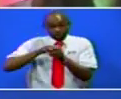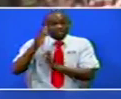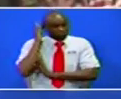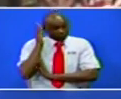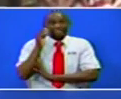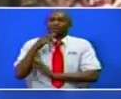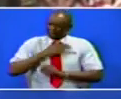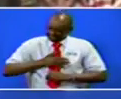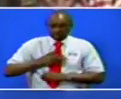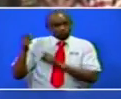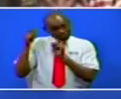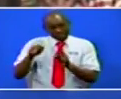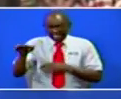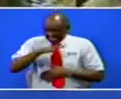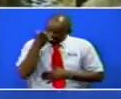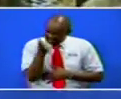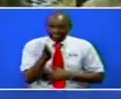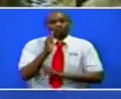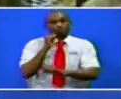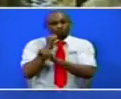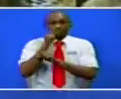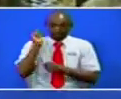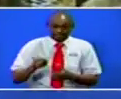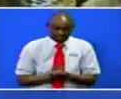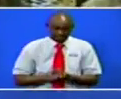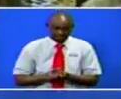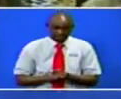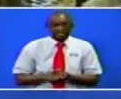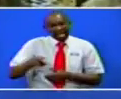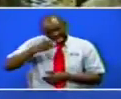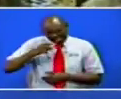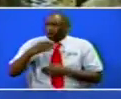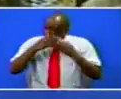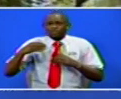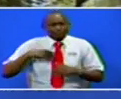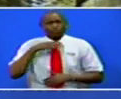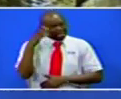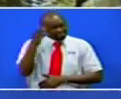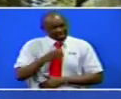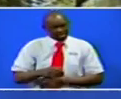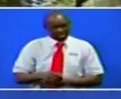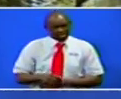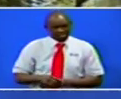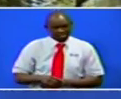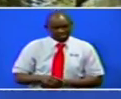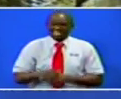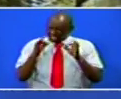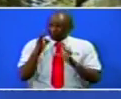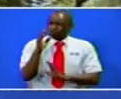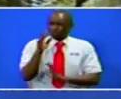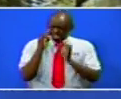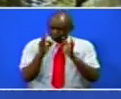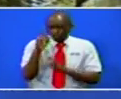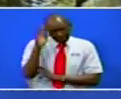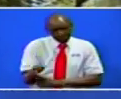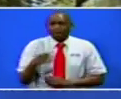kaiser to ensure that the area is secure it was a life threat and we almost losing life if one